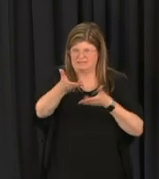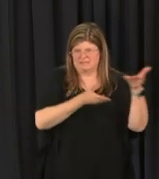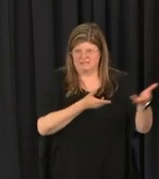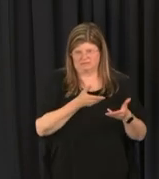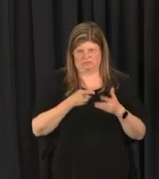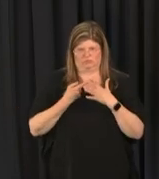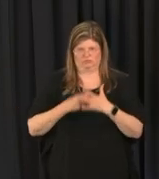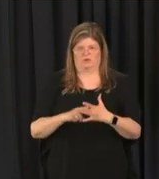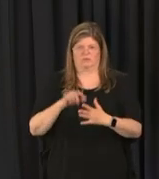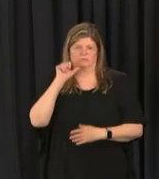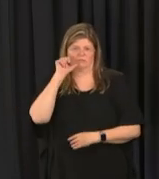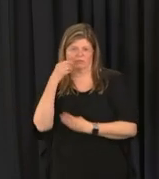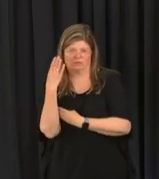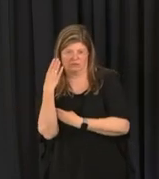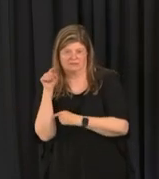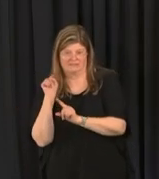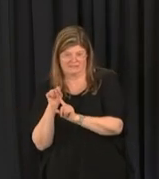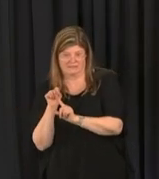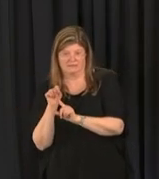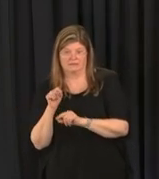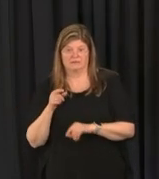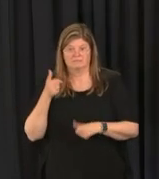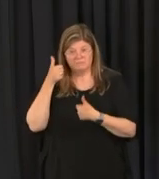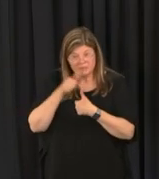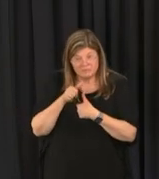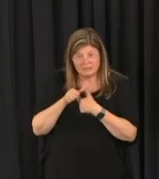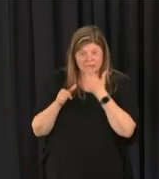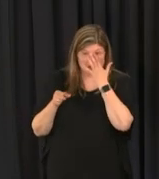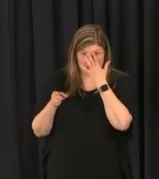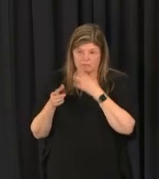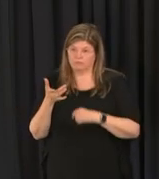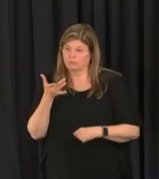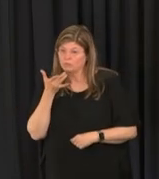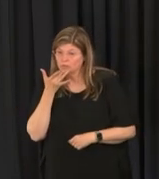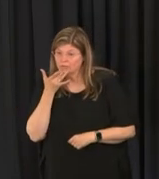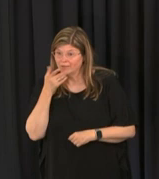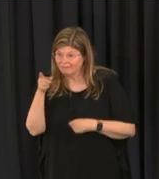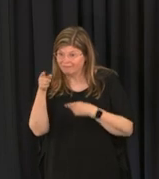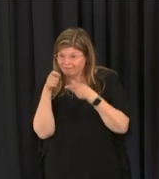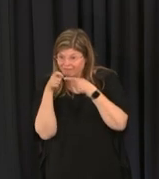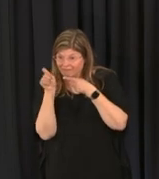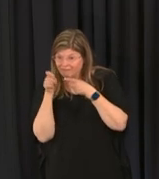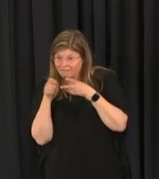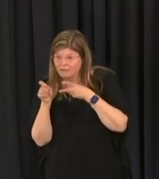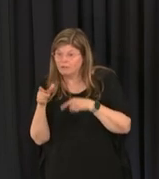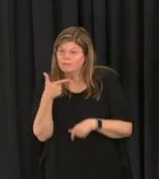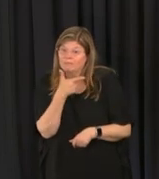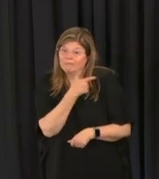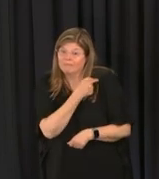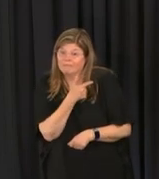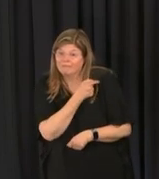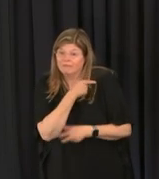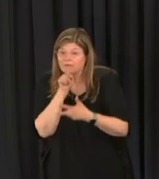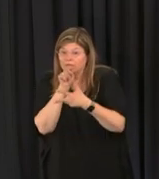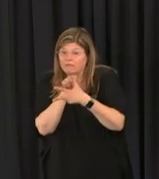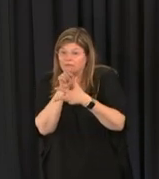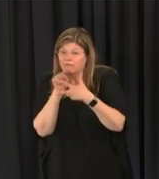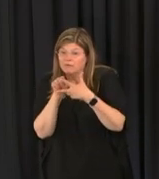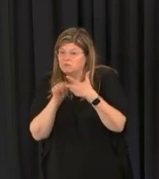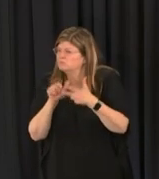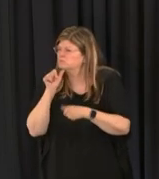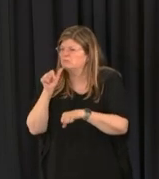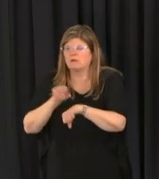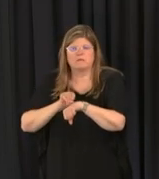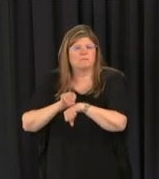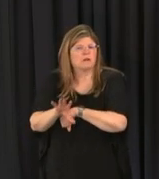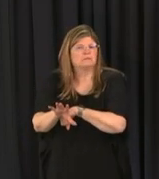also want to clarify that if you indicated a vaccine preference when you filled out the questionnaire, that response does not affect when